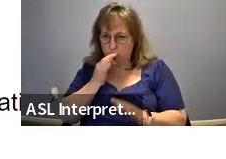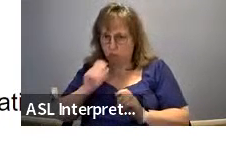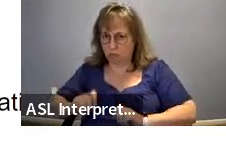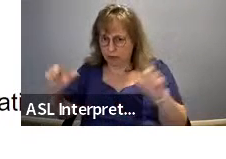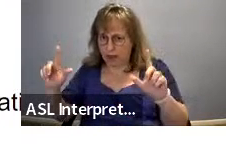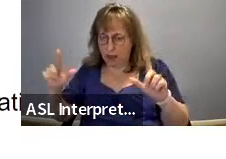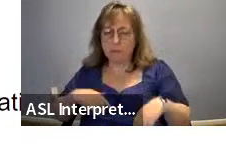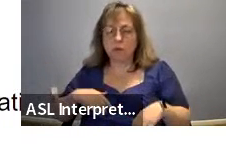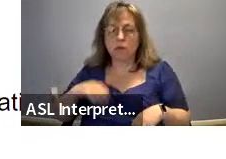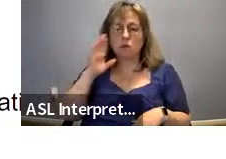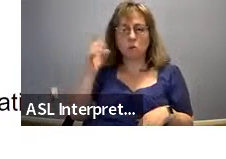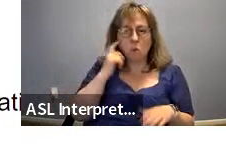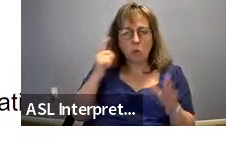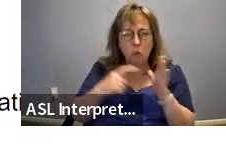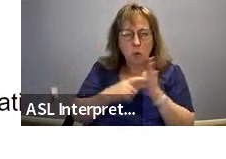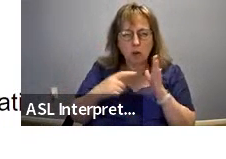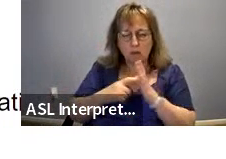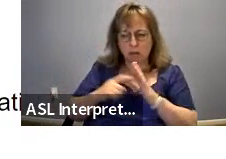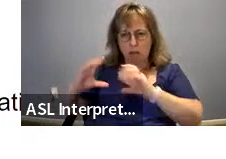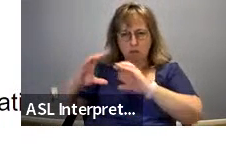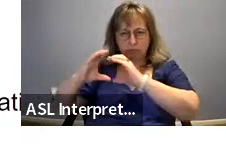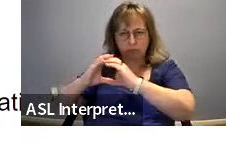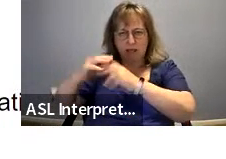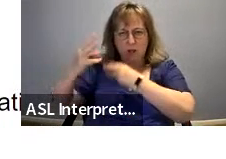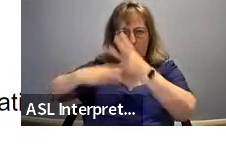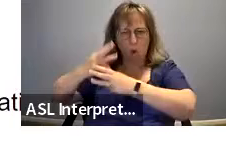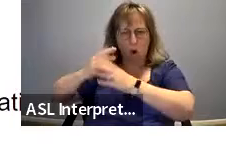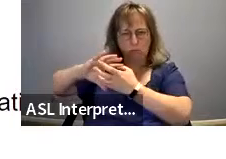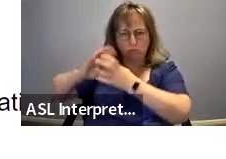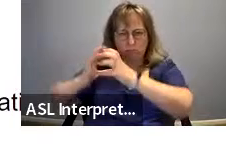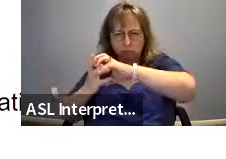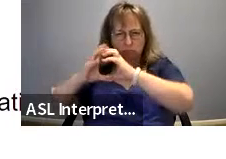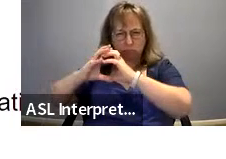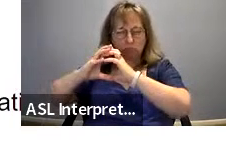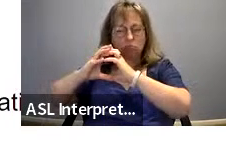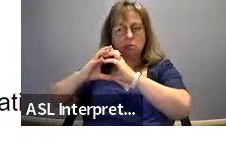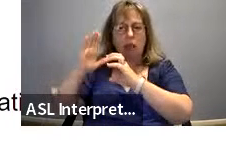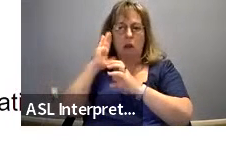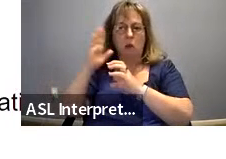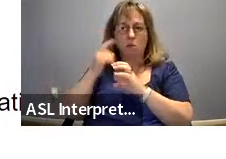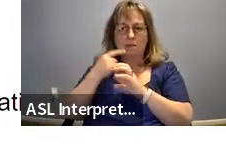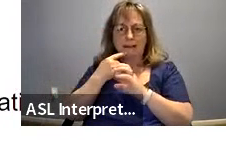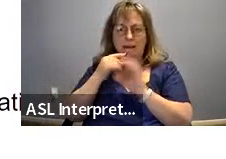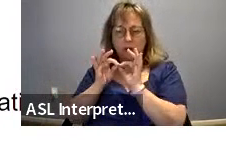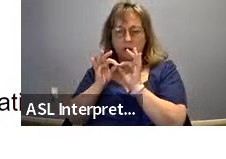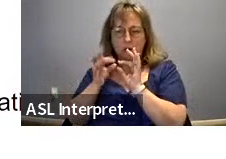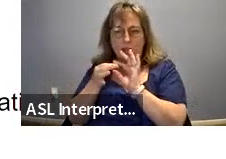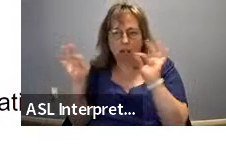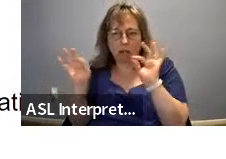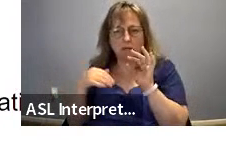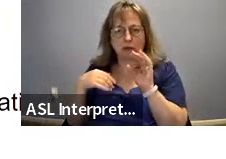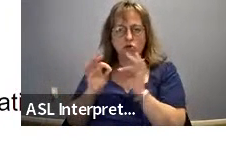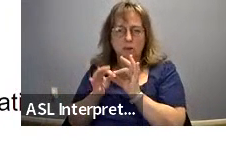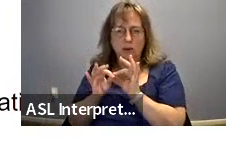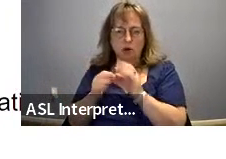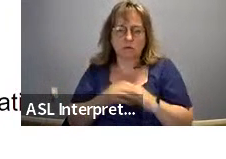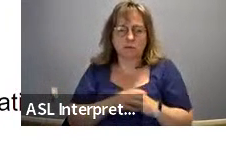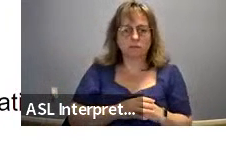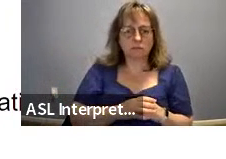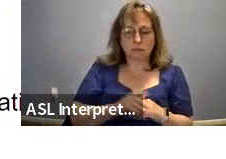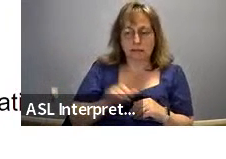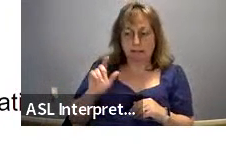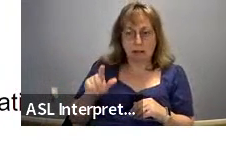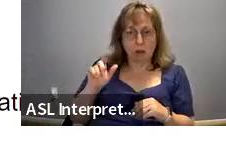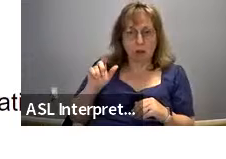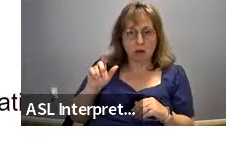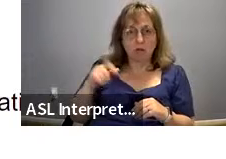a small globe at the bottom of your screen that says interpretation. Click that globe and